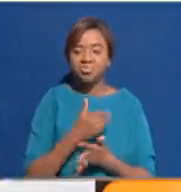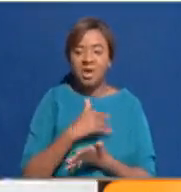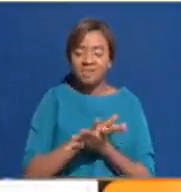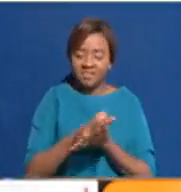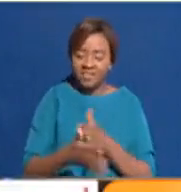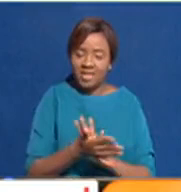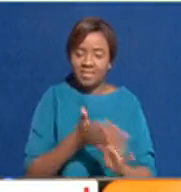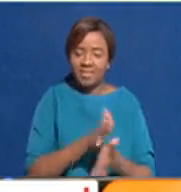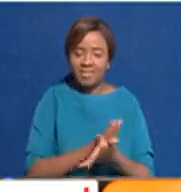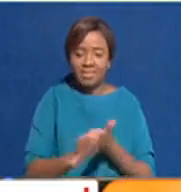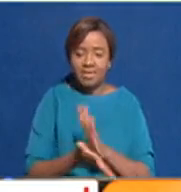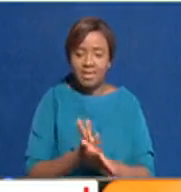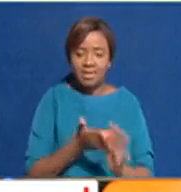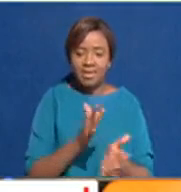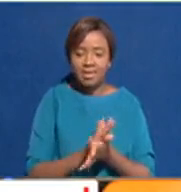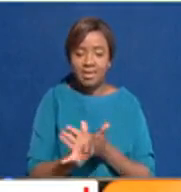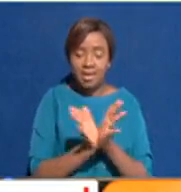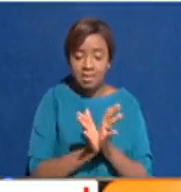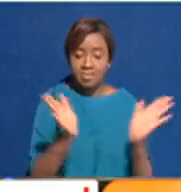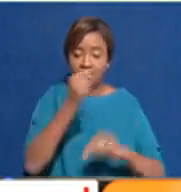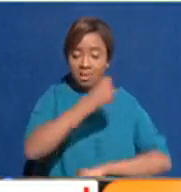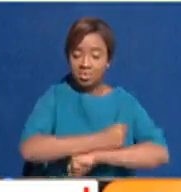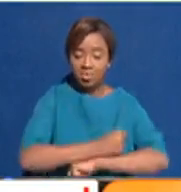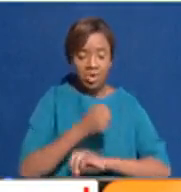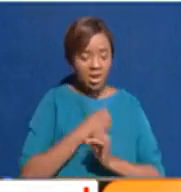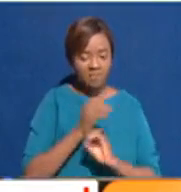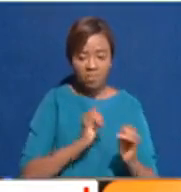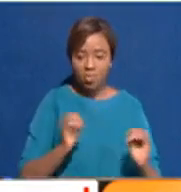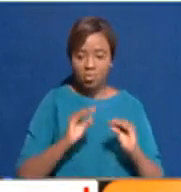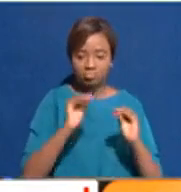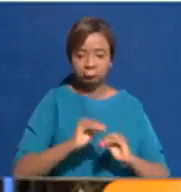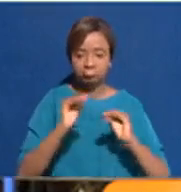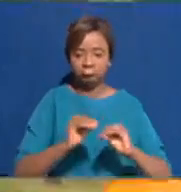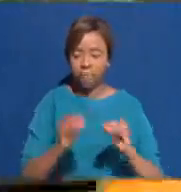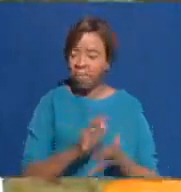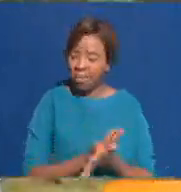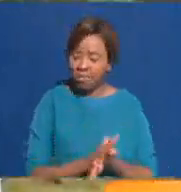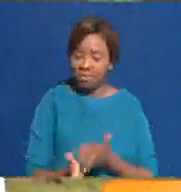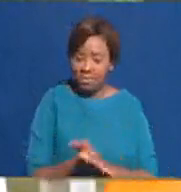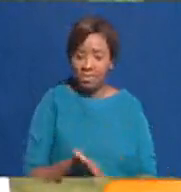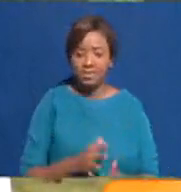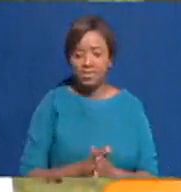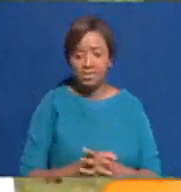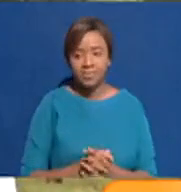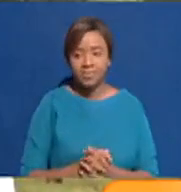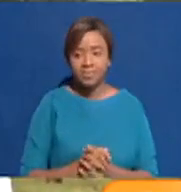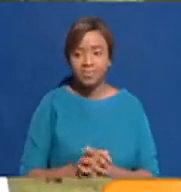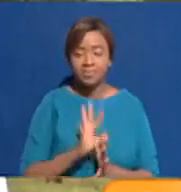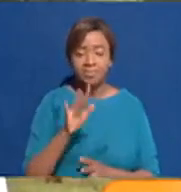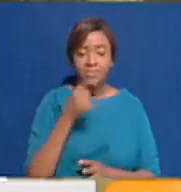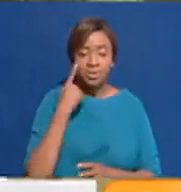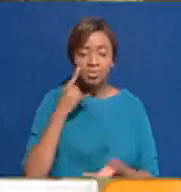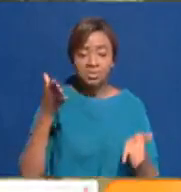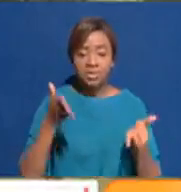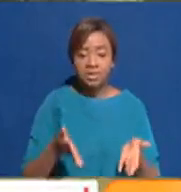going on in most of the grade 7 classes. Here we get a part